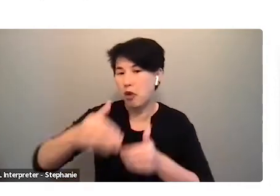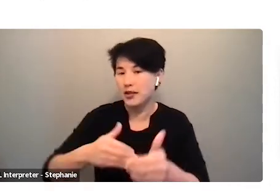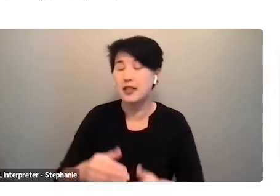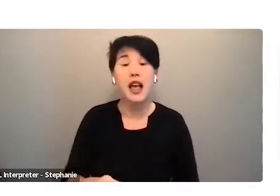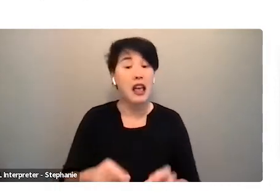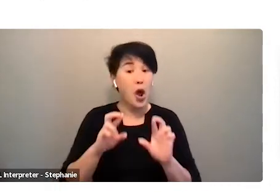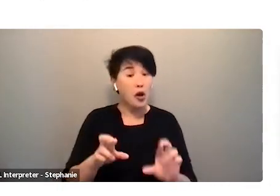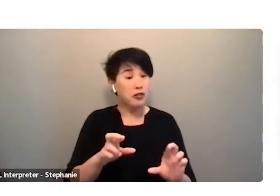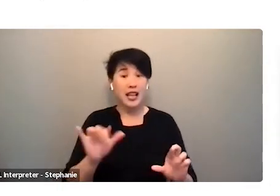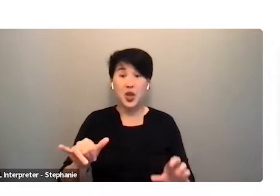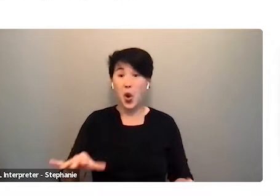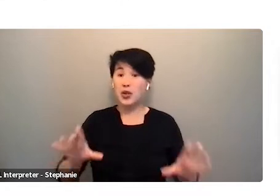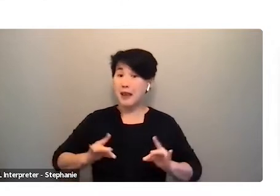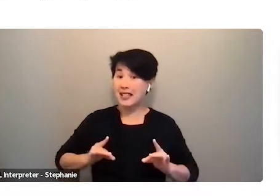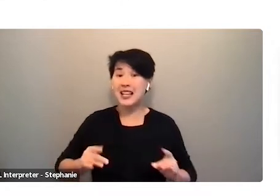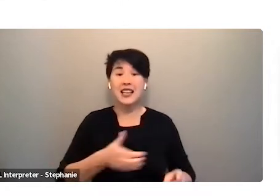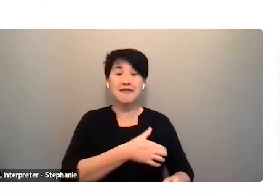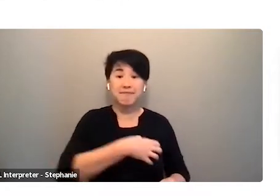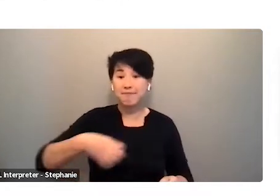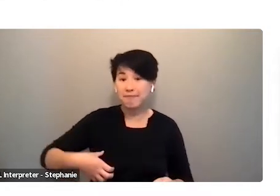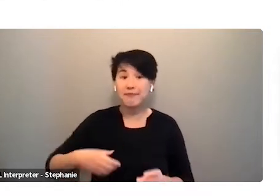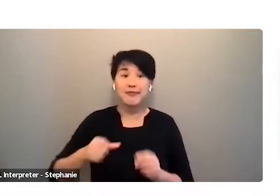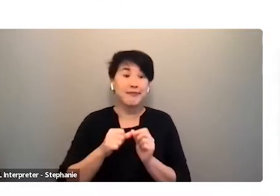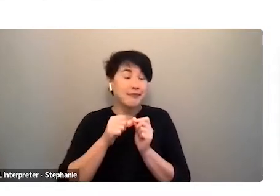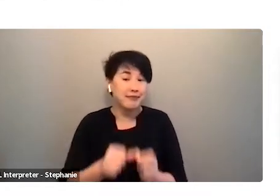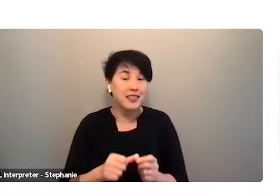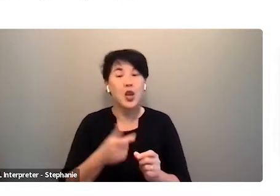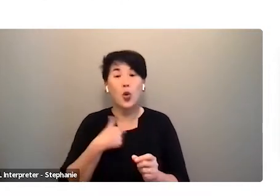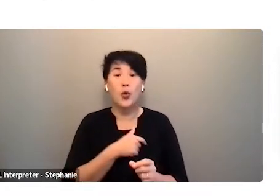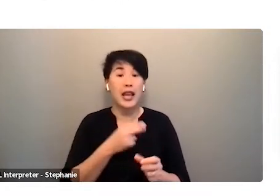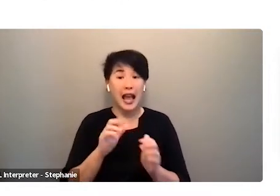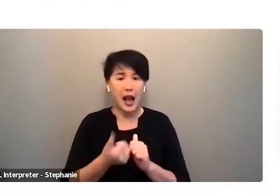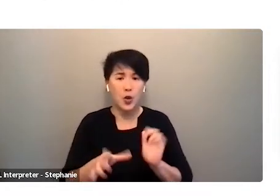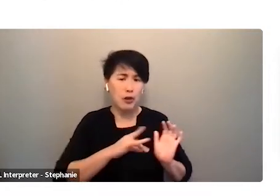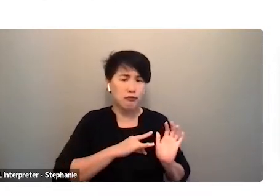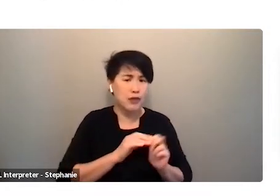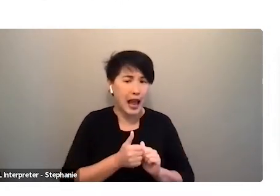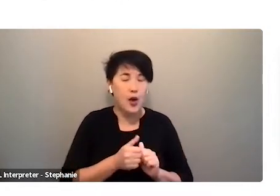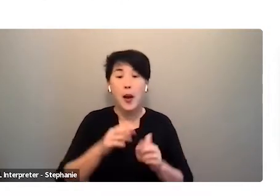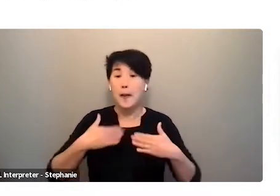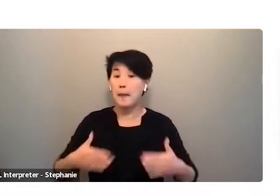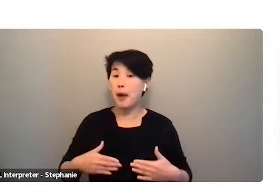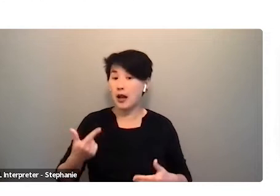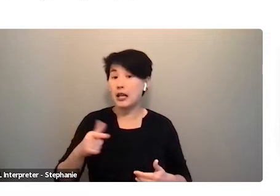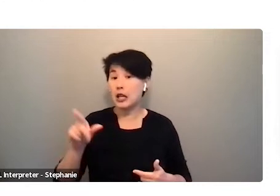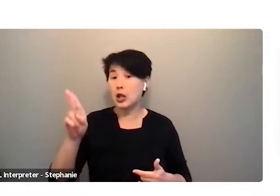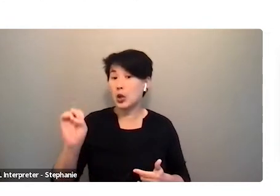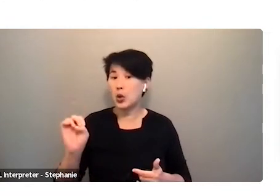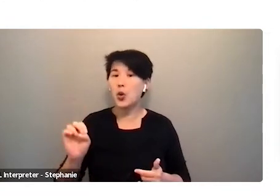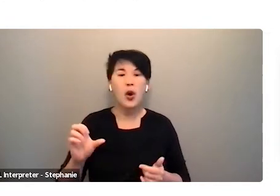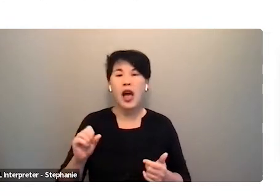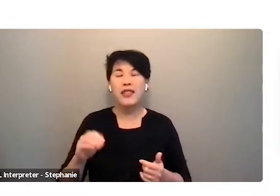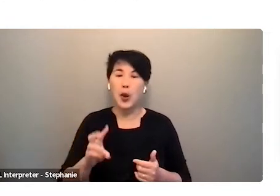are worn and loved. We're currently adhering them to the body with body glue, and that just kind of wipes off